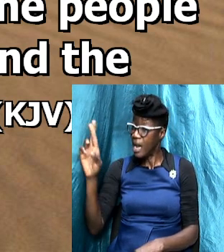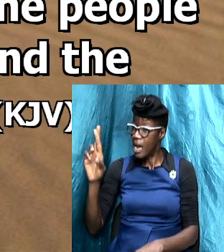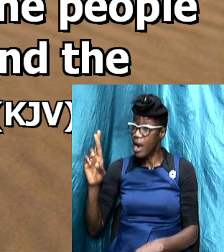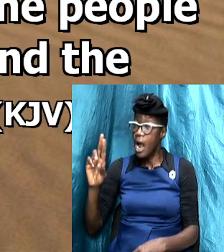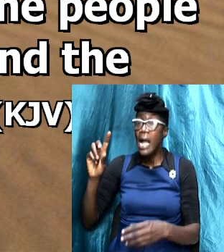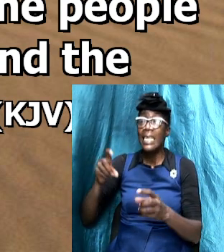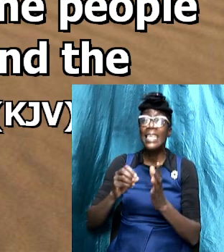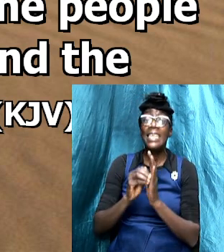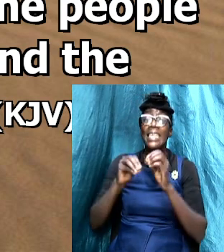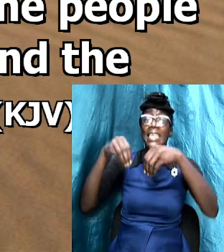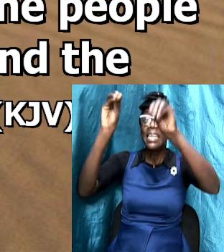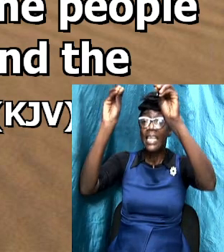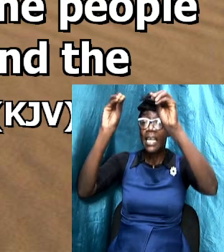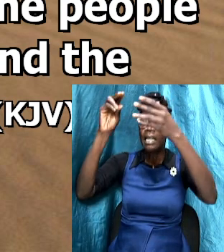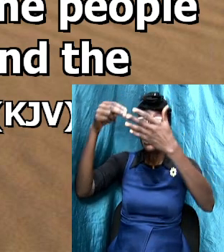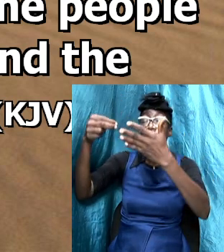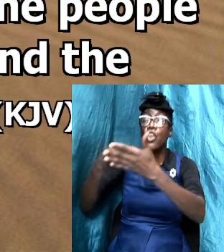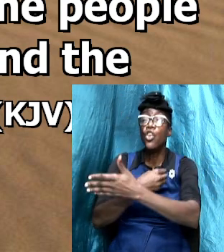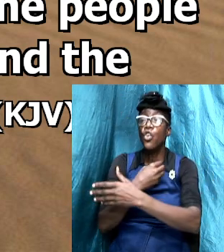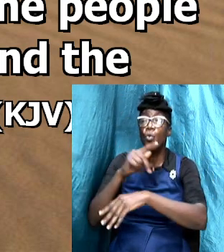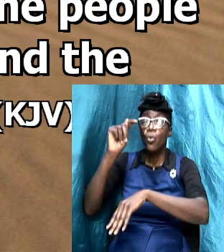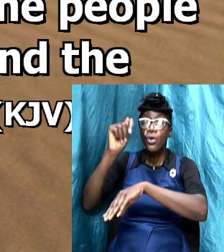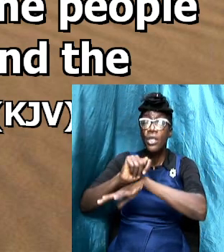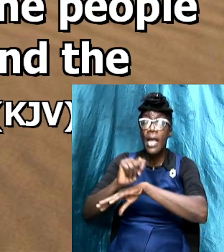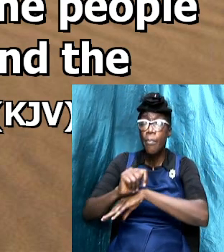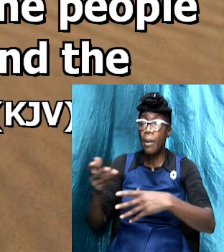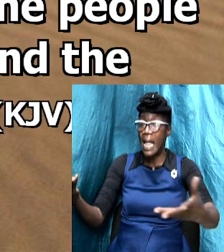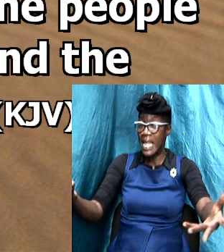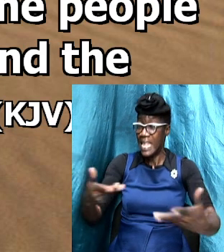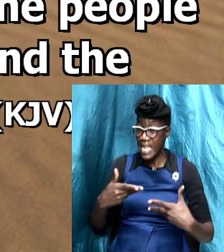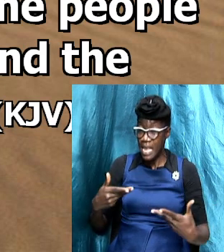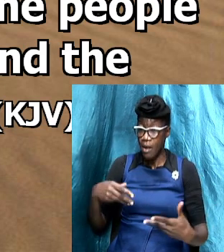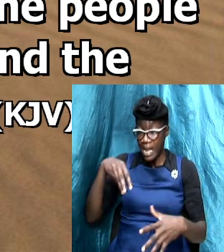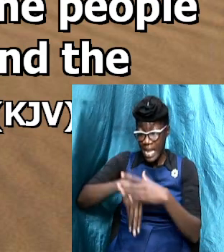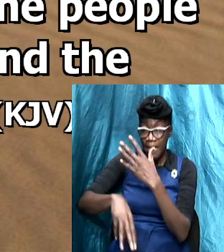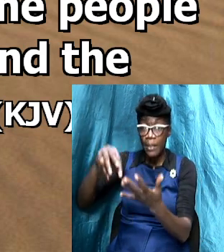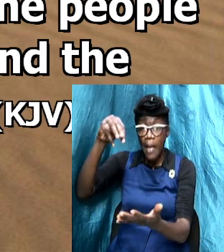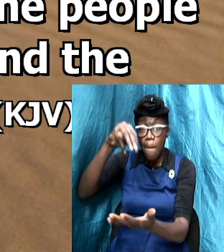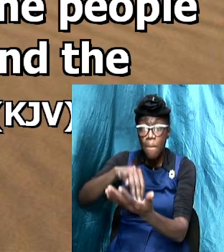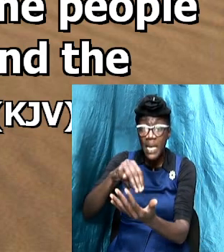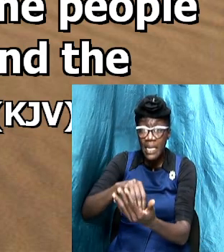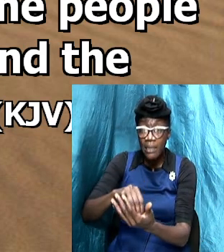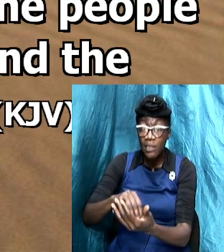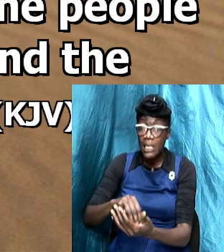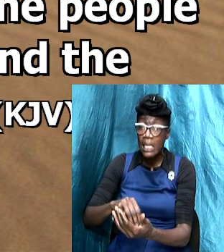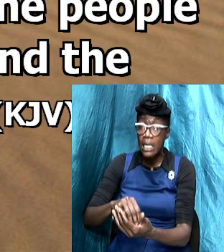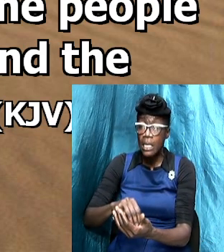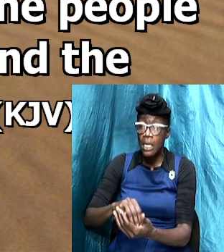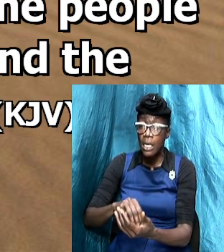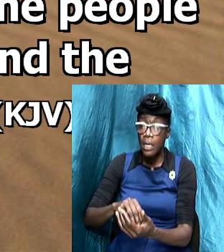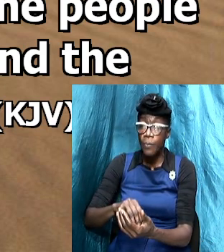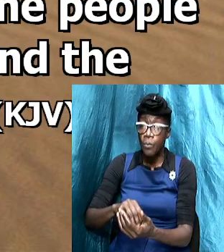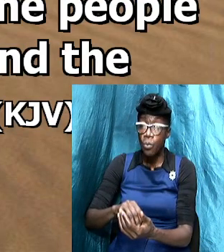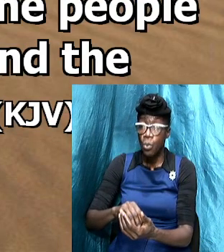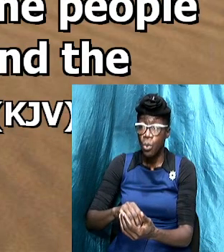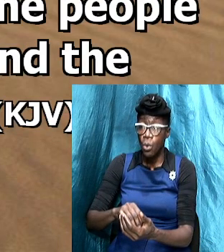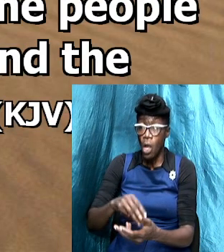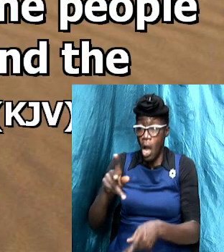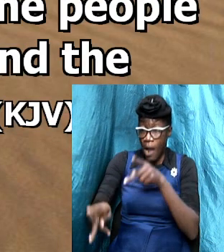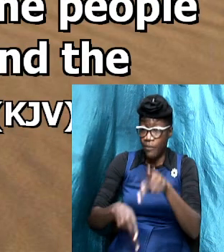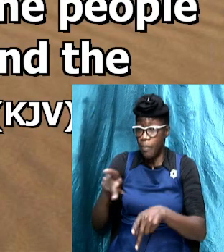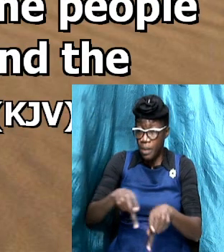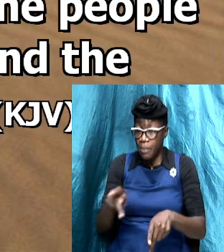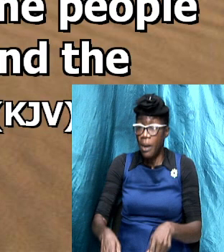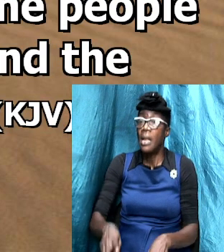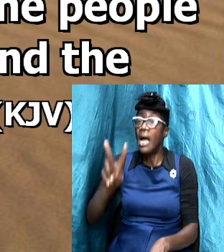brethren. And here it is that in the midst of the crowd stood two set of people. One, you had the